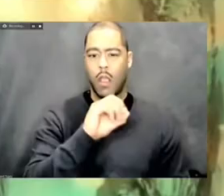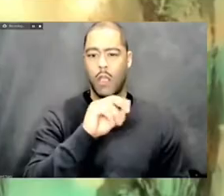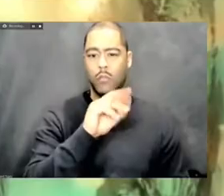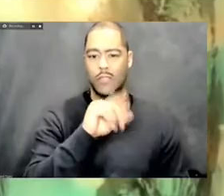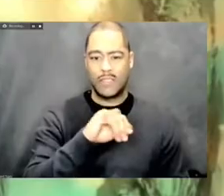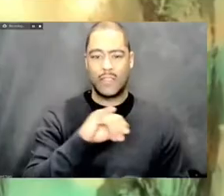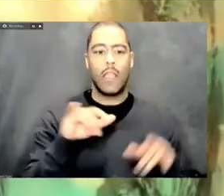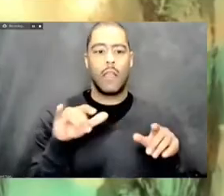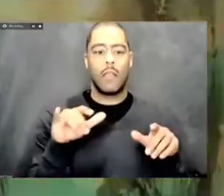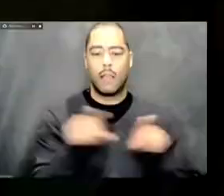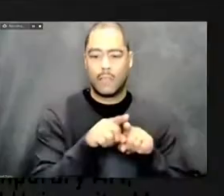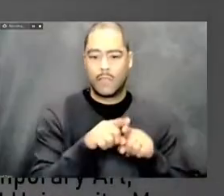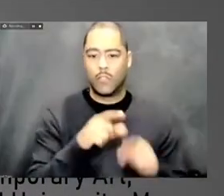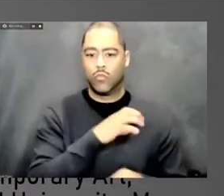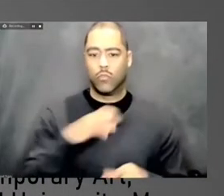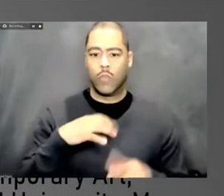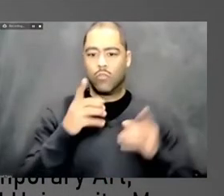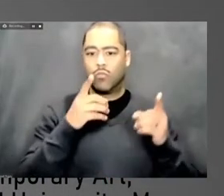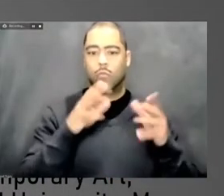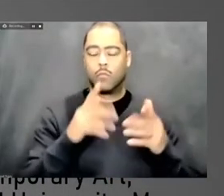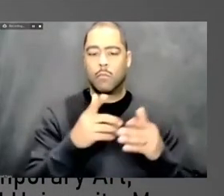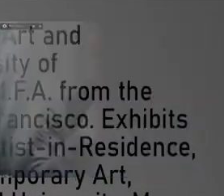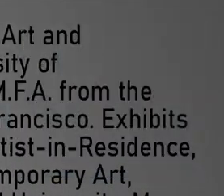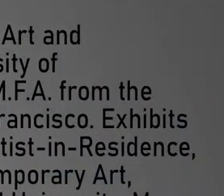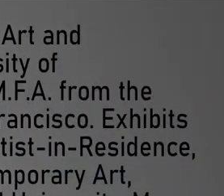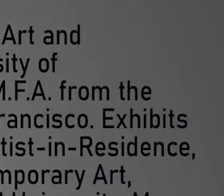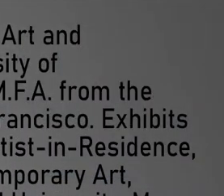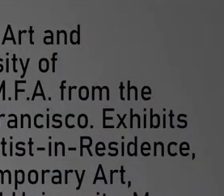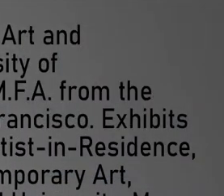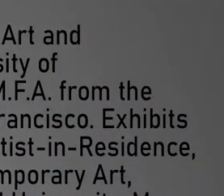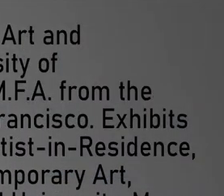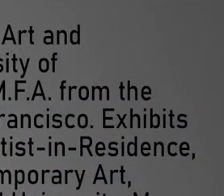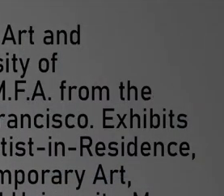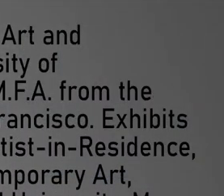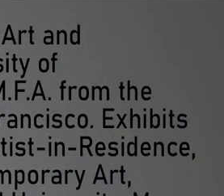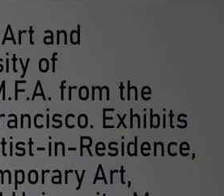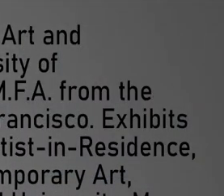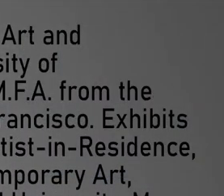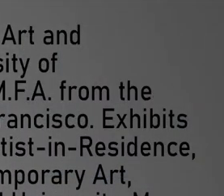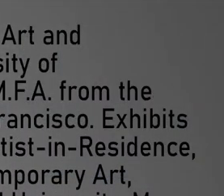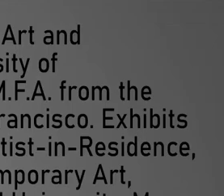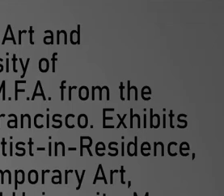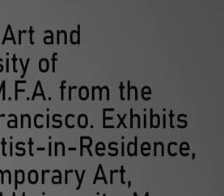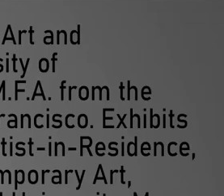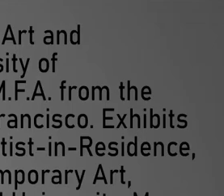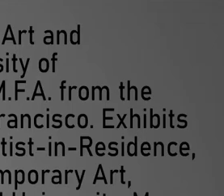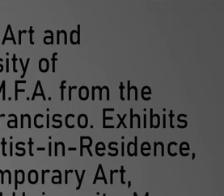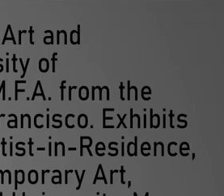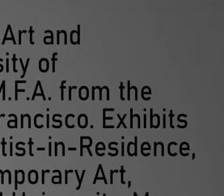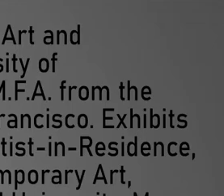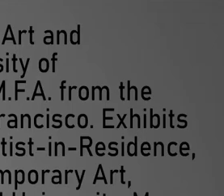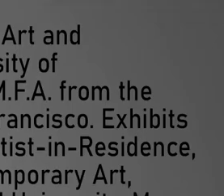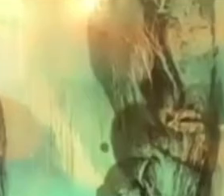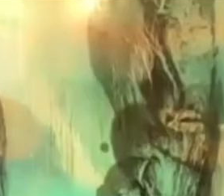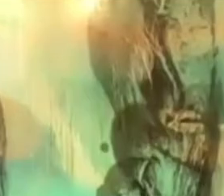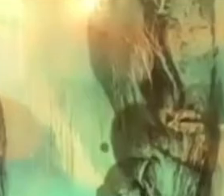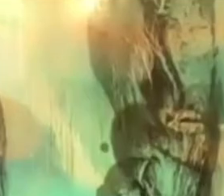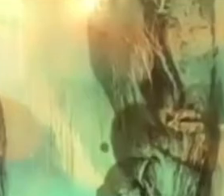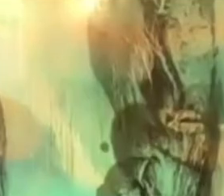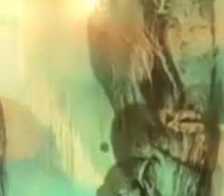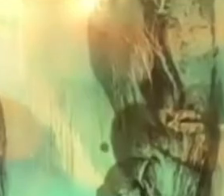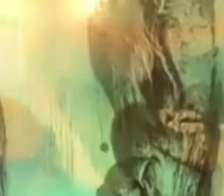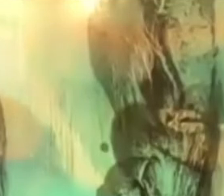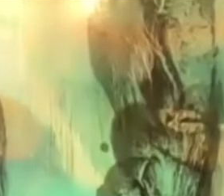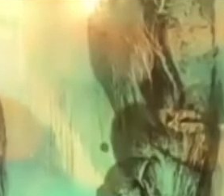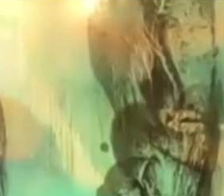the commissioners, and I'm so happy that Chair Ledesma and Commissioner Mims was able to share the background. Now I'd like to segue